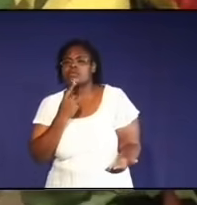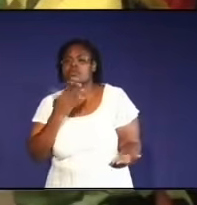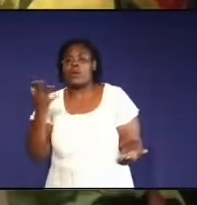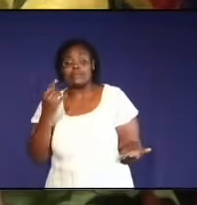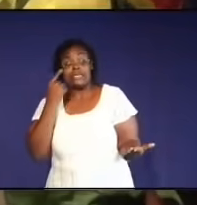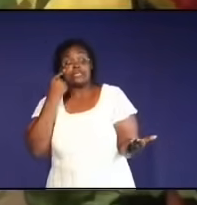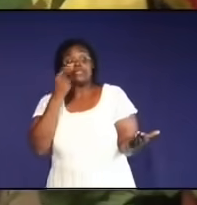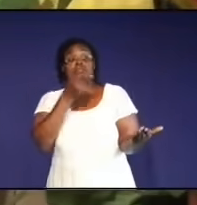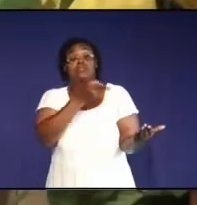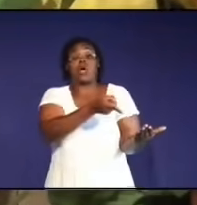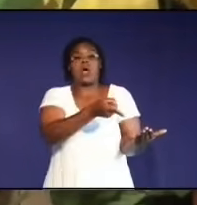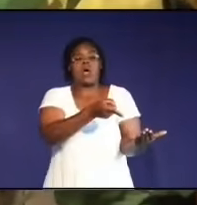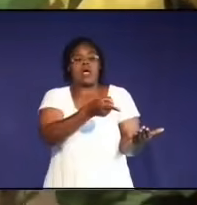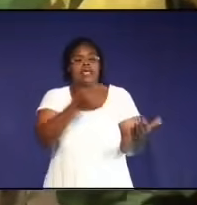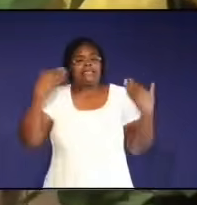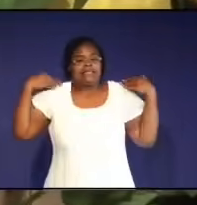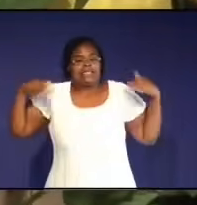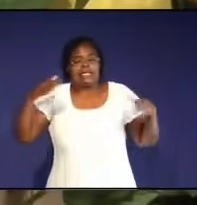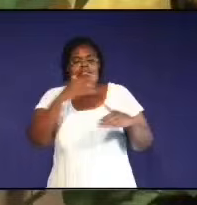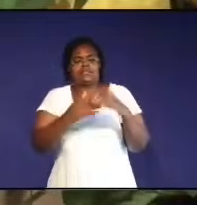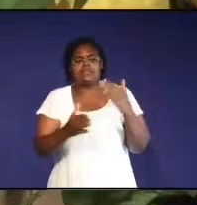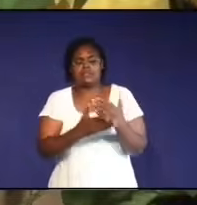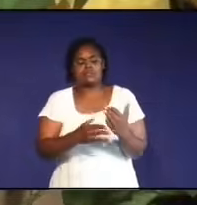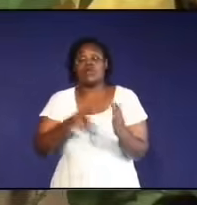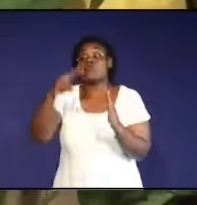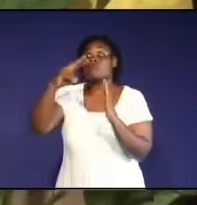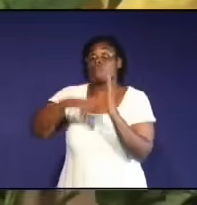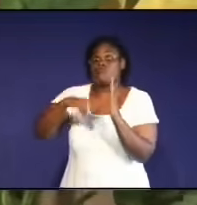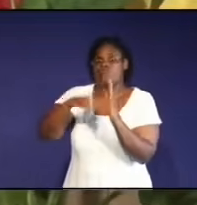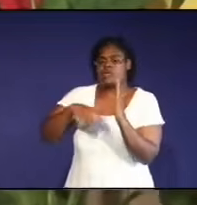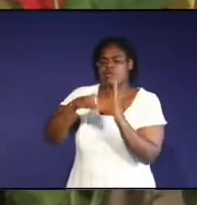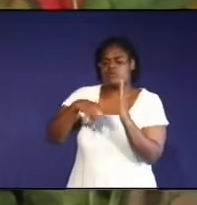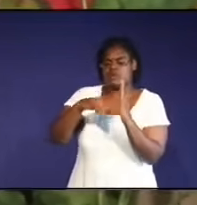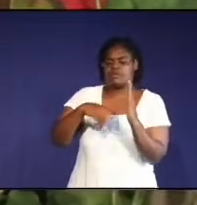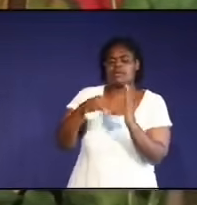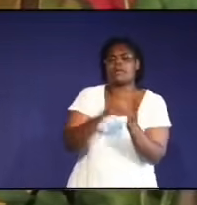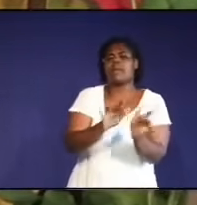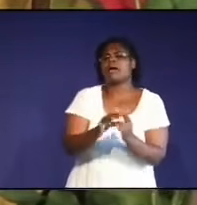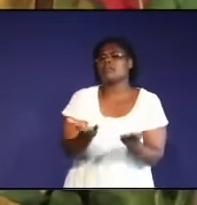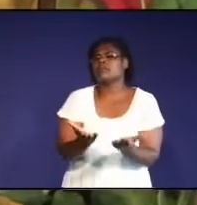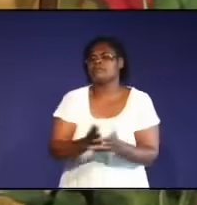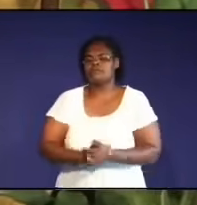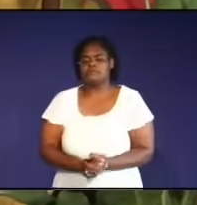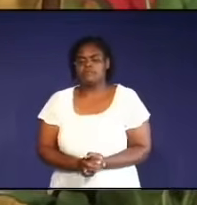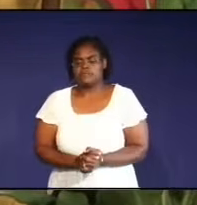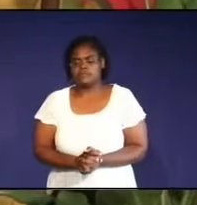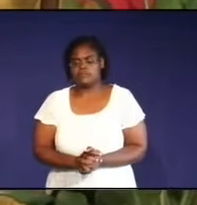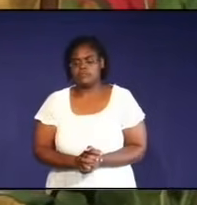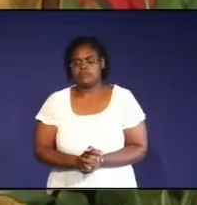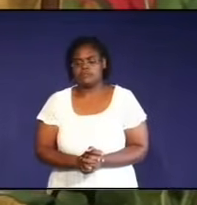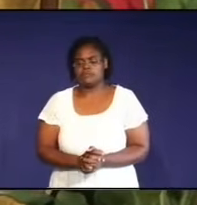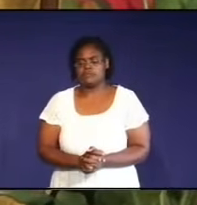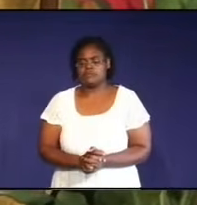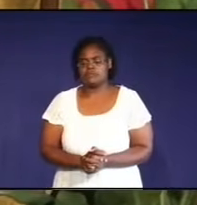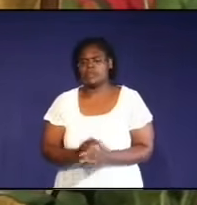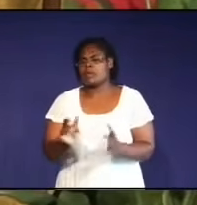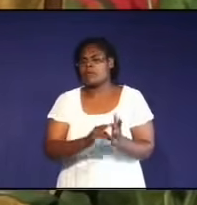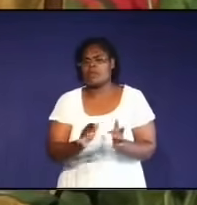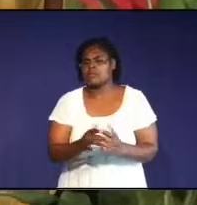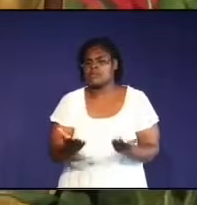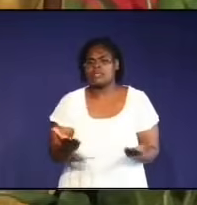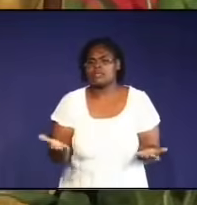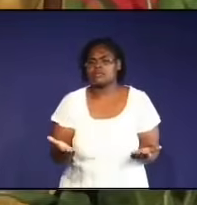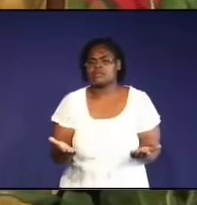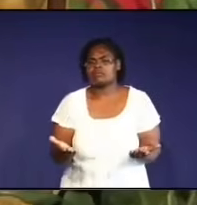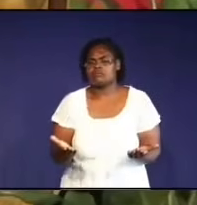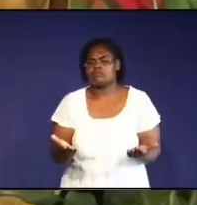saw in the angel's hand. Let me read the text. It's in the text. It's in the text. The text says,